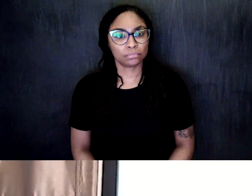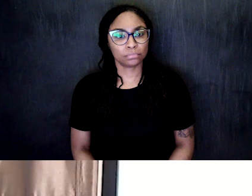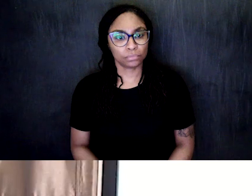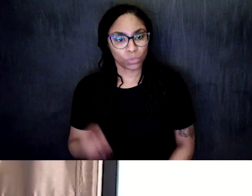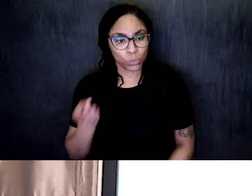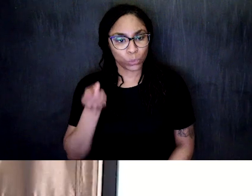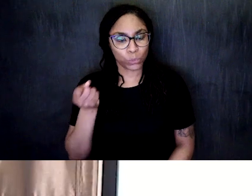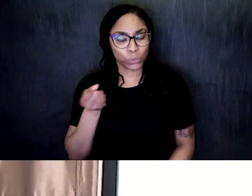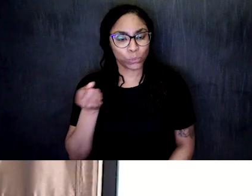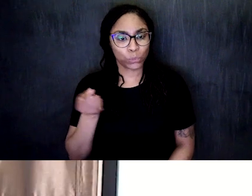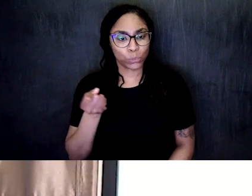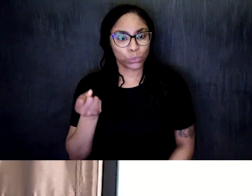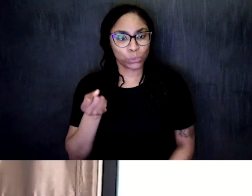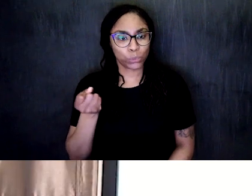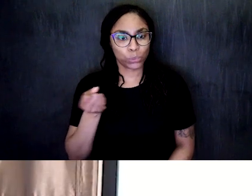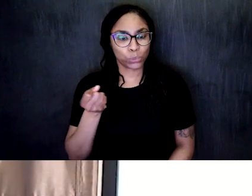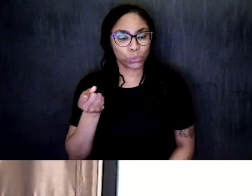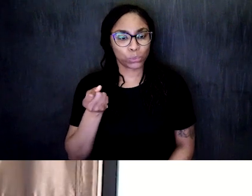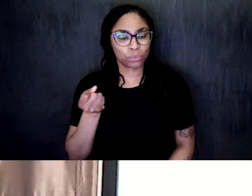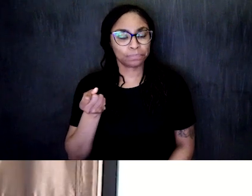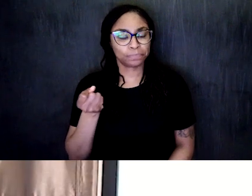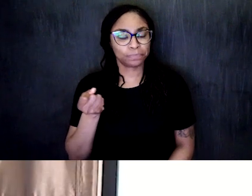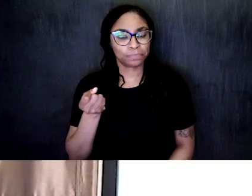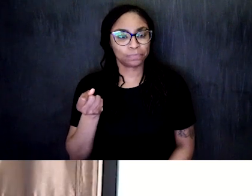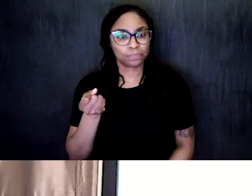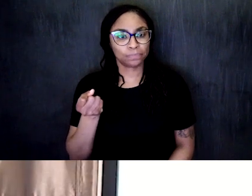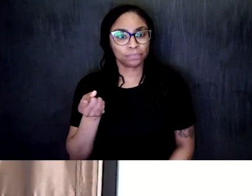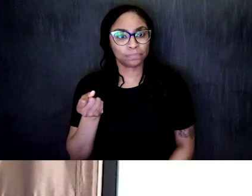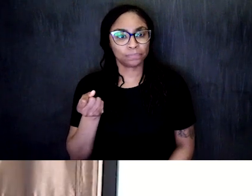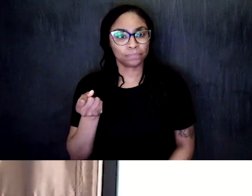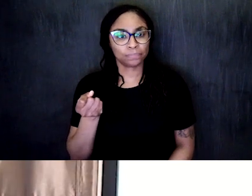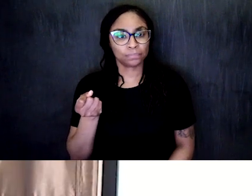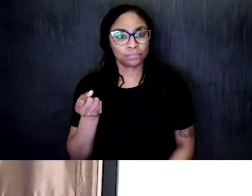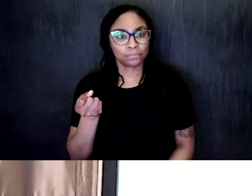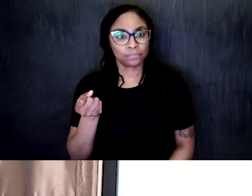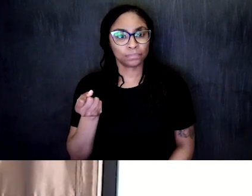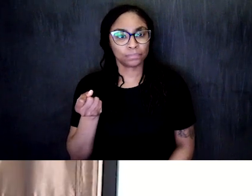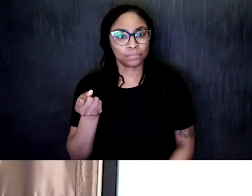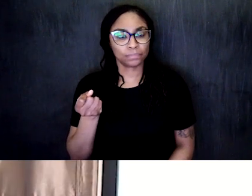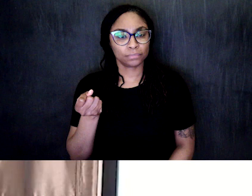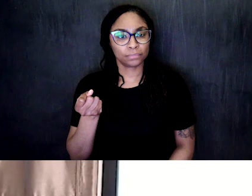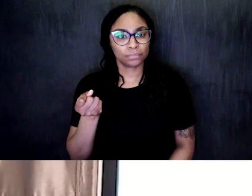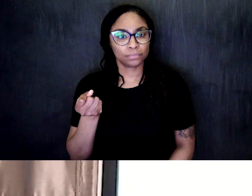And now we're going to hold the position for a breath or two.